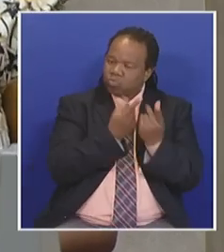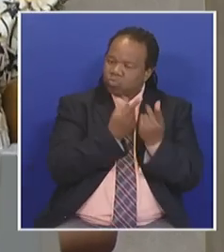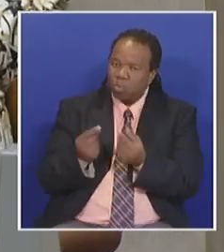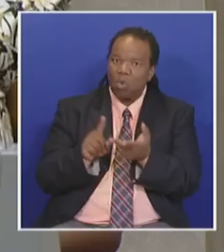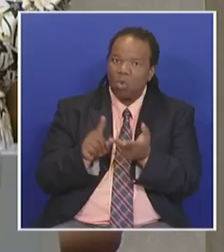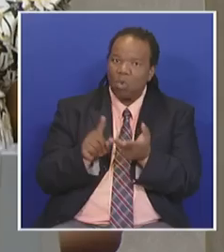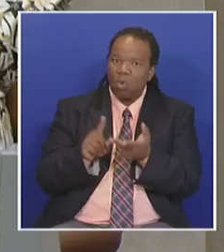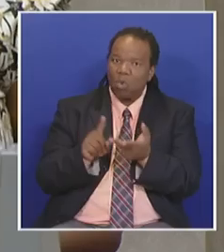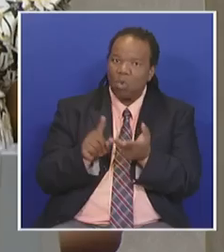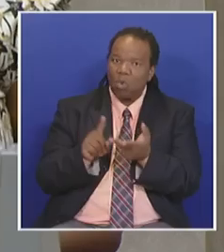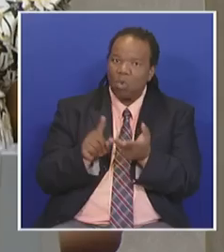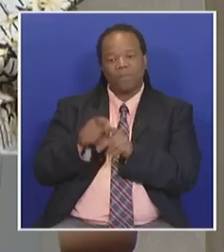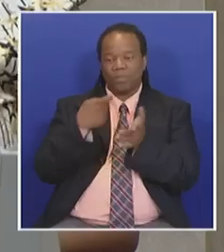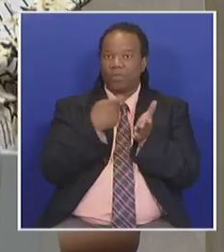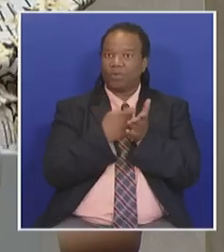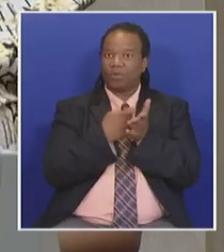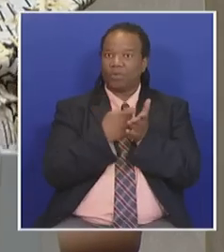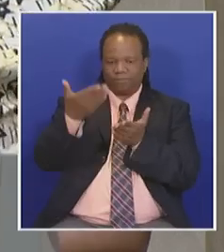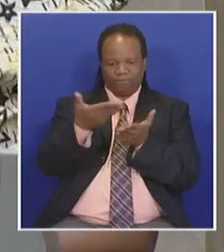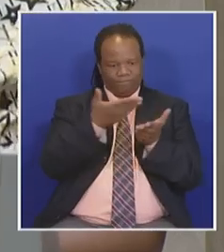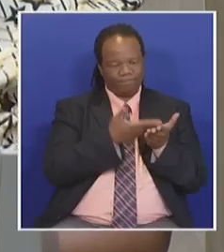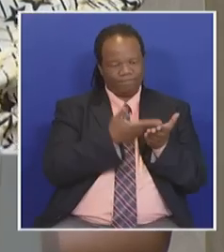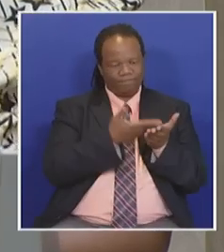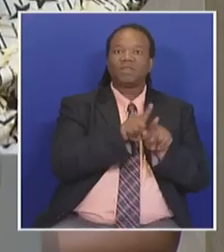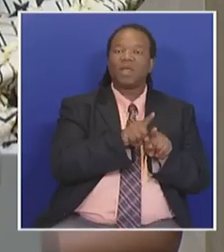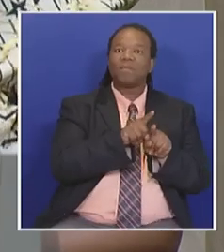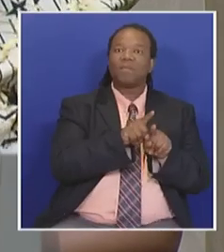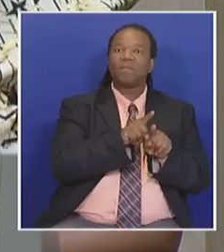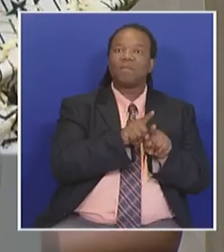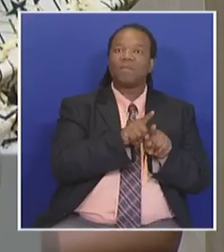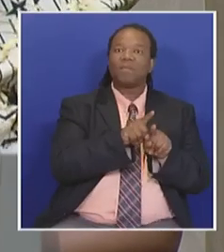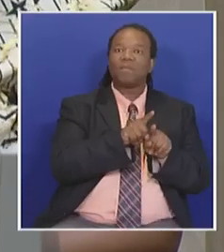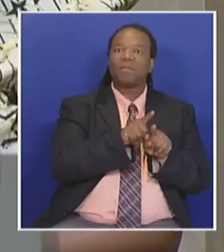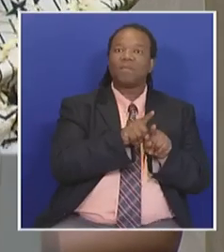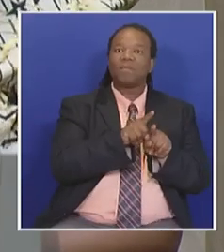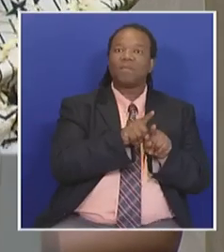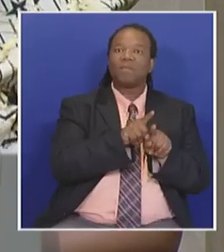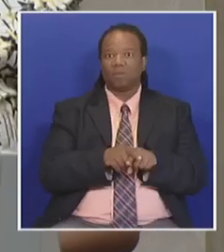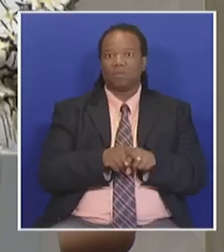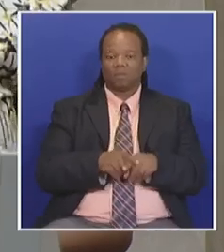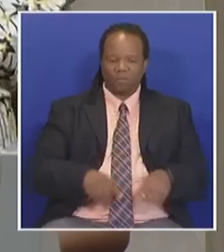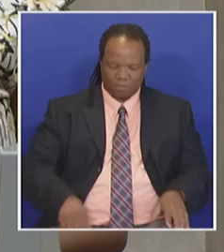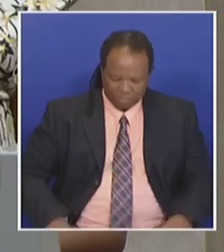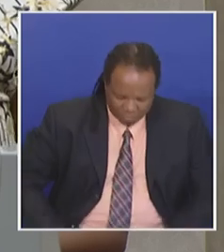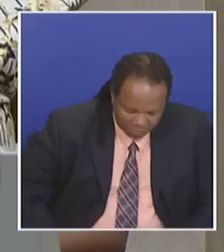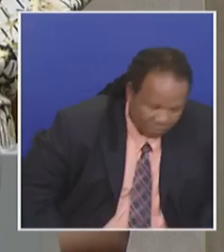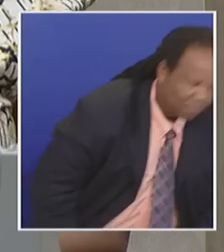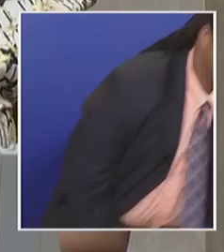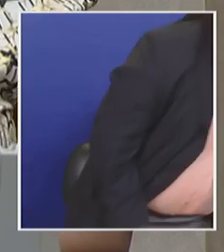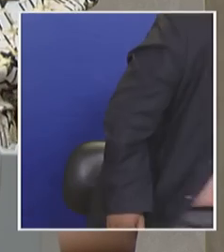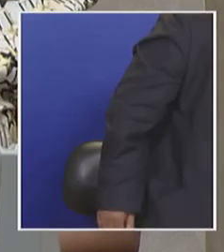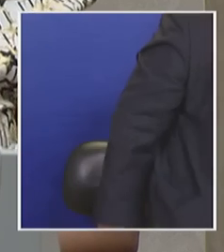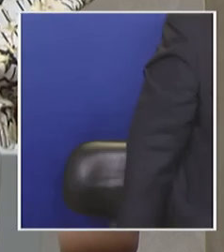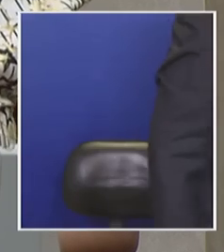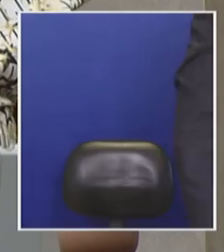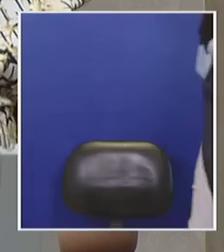results of by-elections. In terms of process, Honorable Chairperson, the Constitution of the Republic